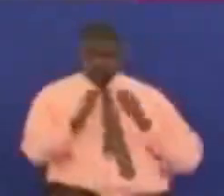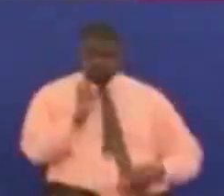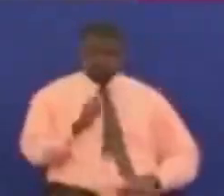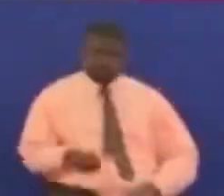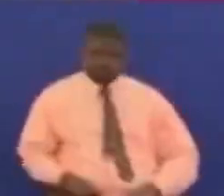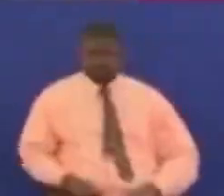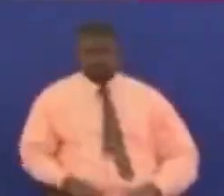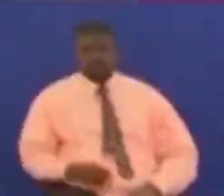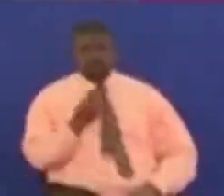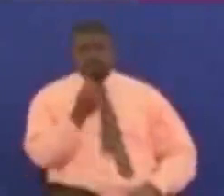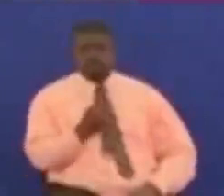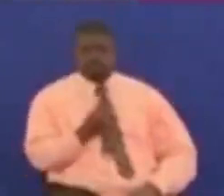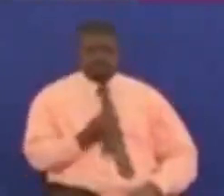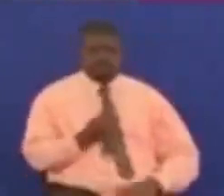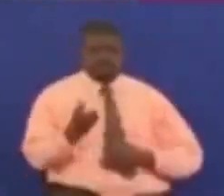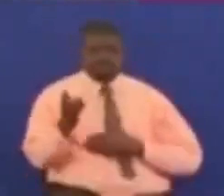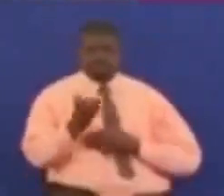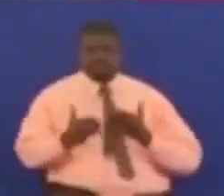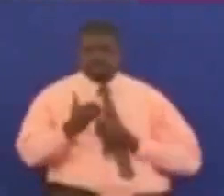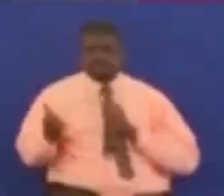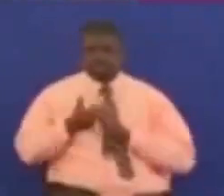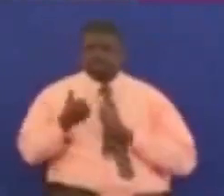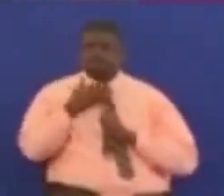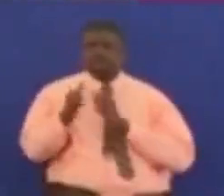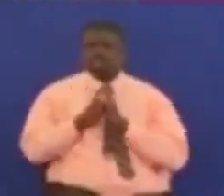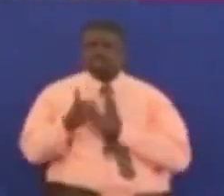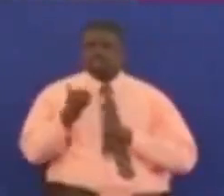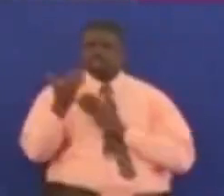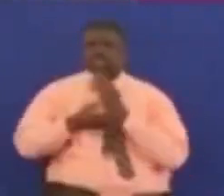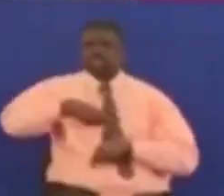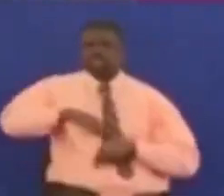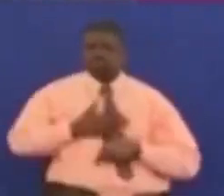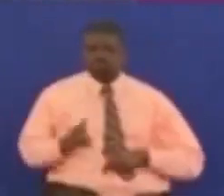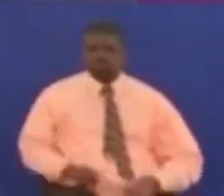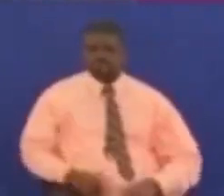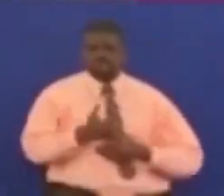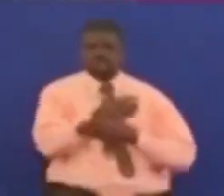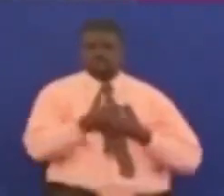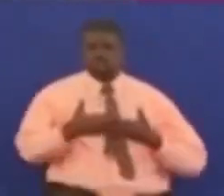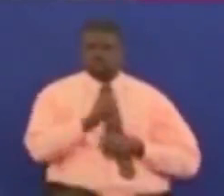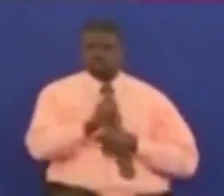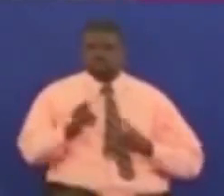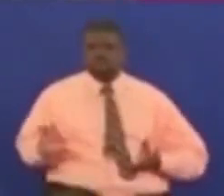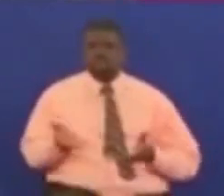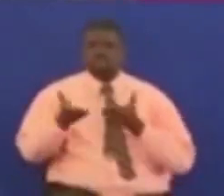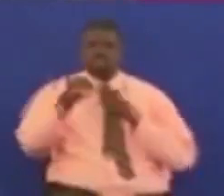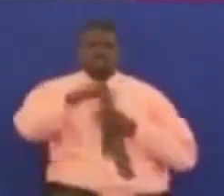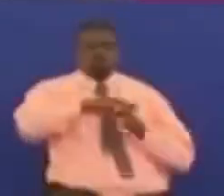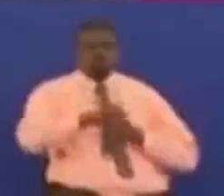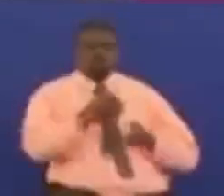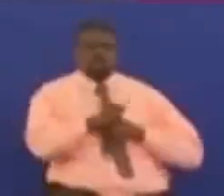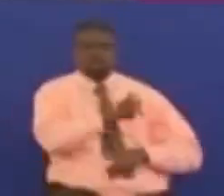One amongst our interests as a country is to promote Swahili language to be used in